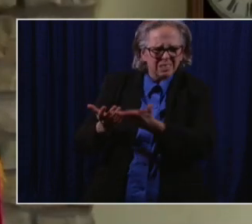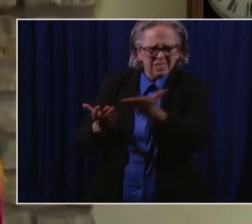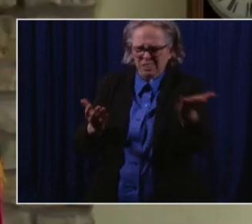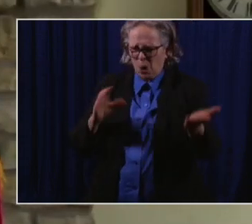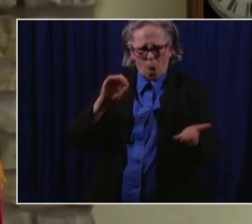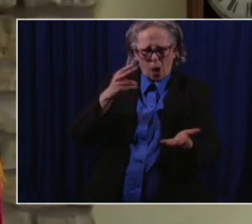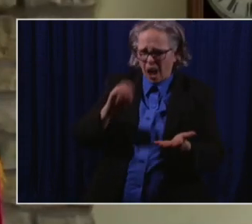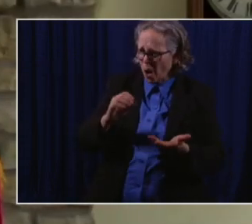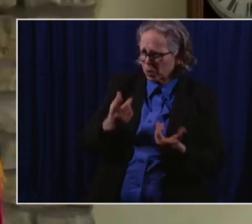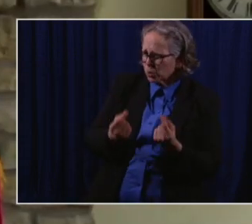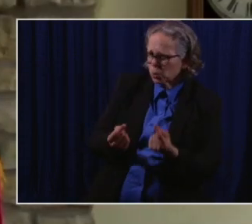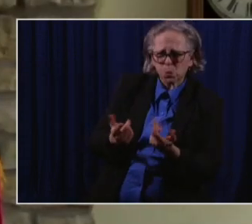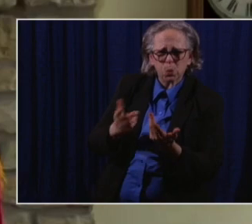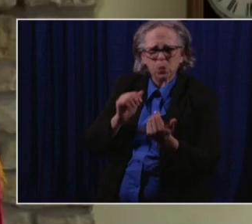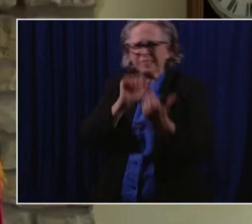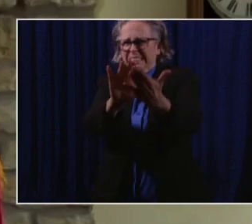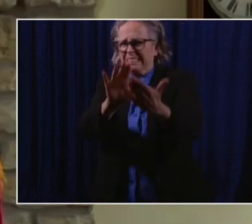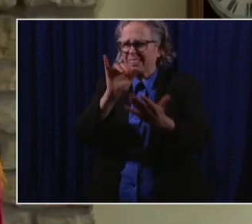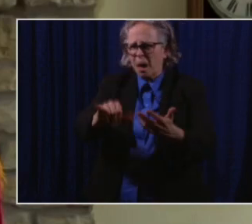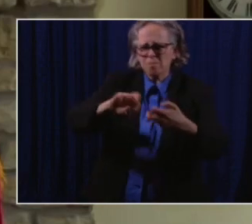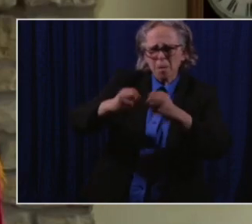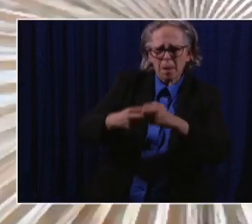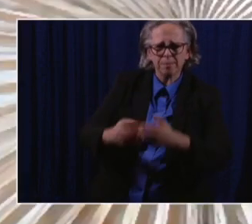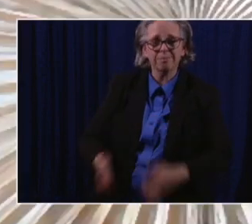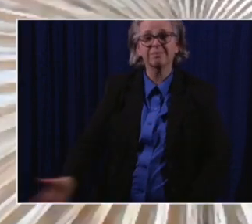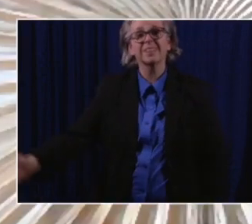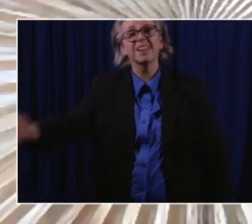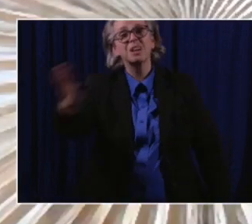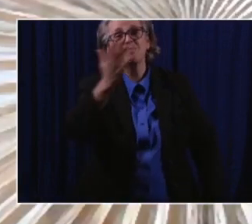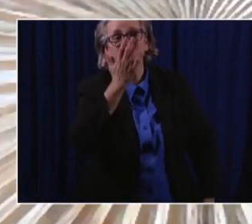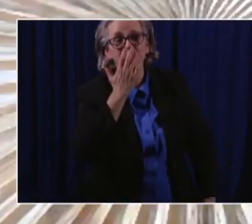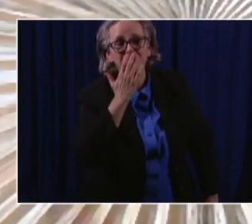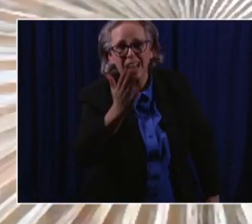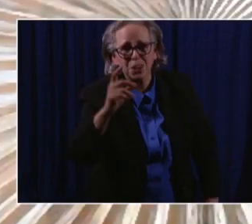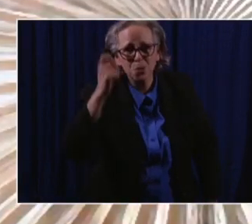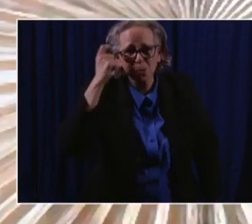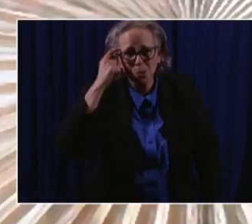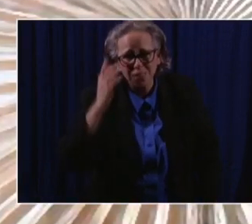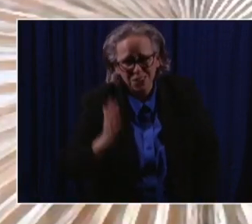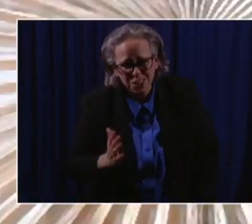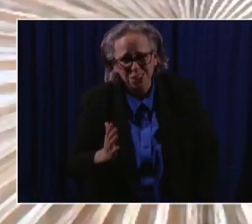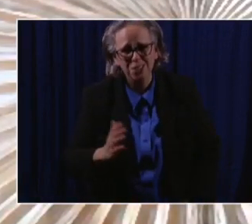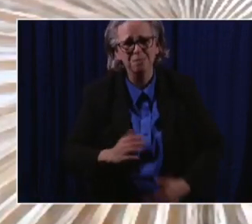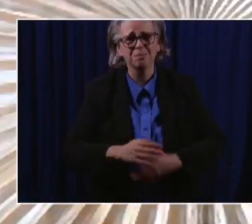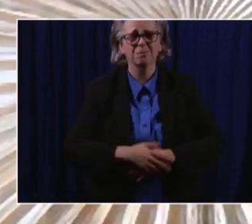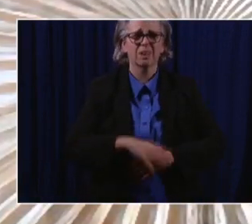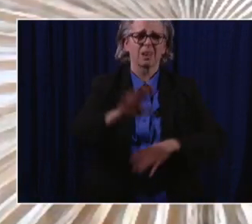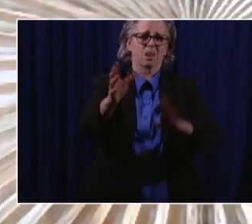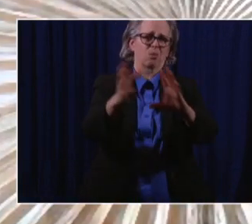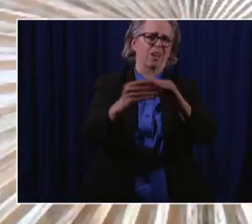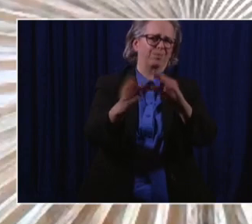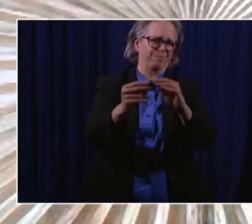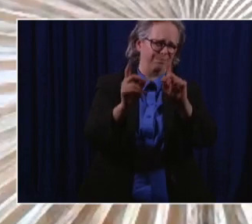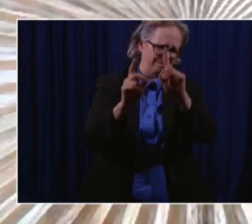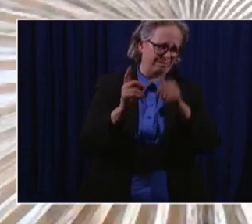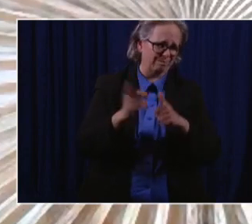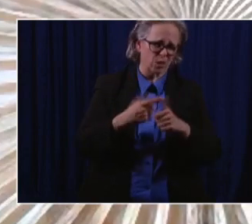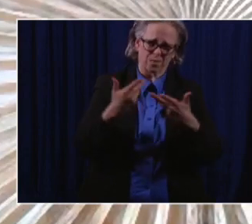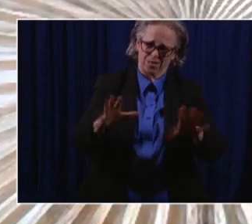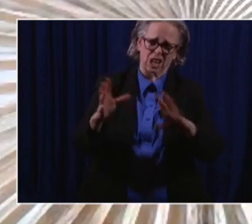help. Well, thank you, Governor. First, I want to echo what you said and thank everyone